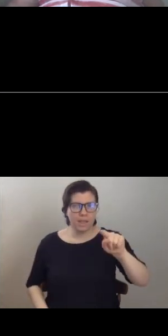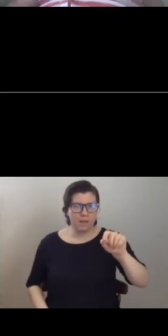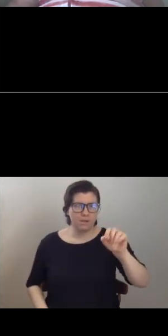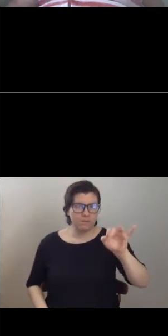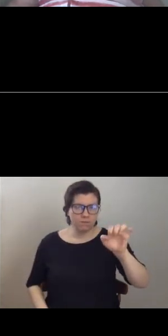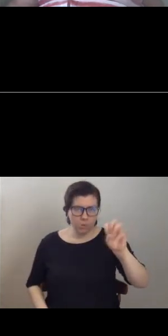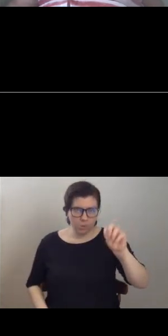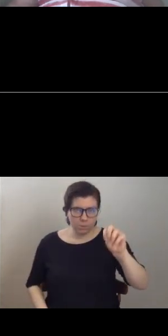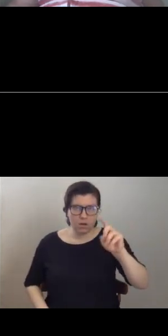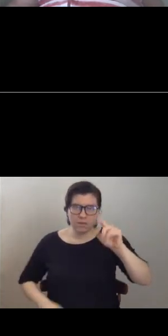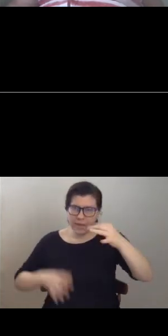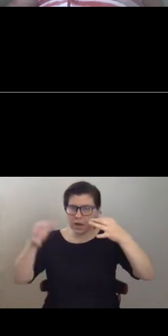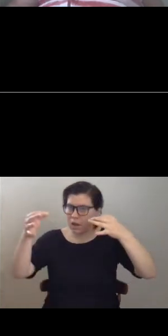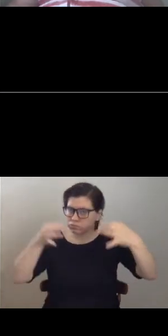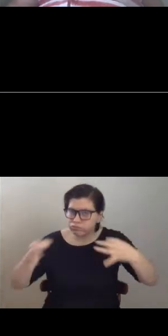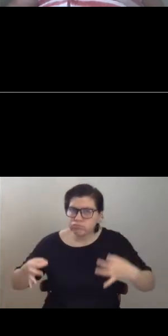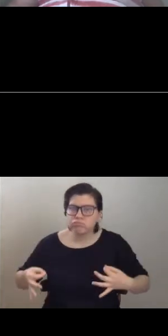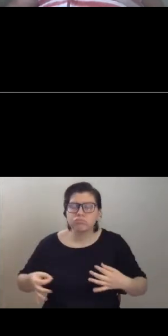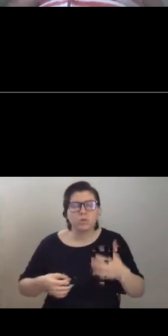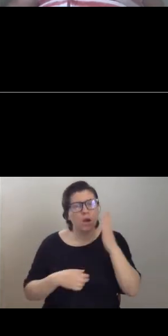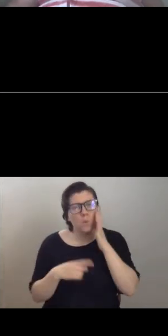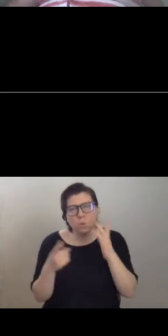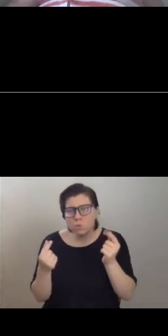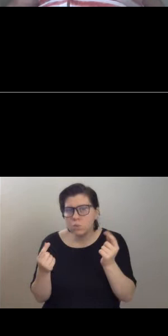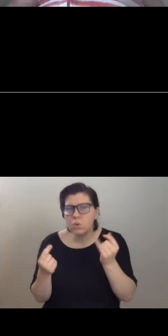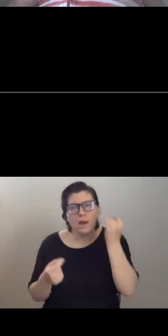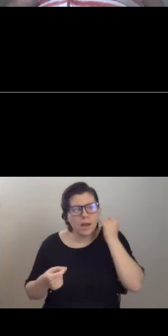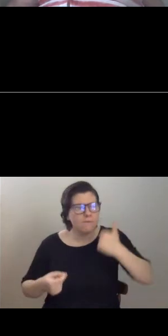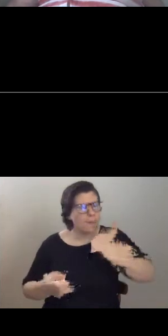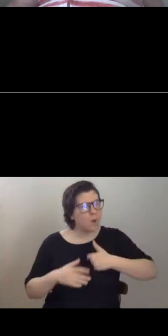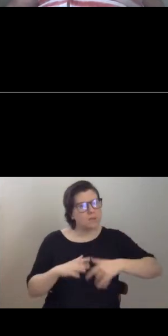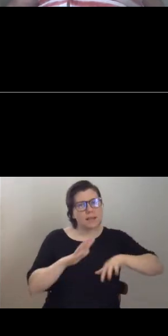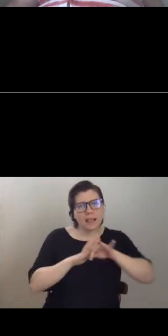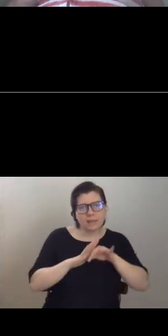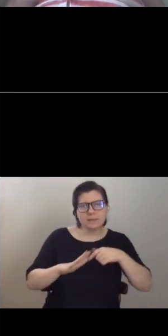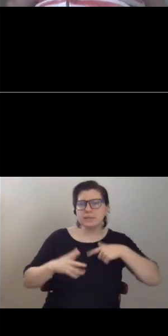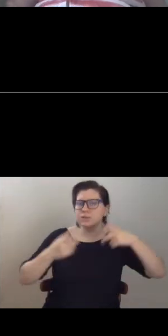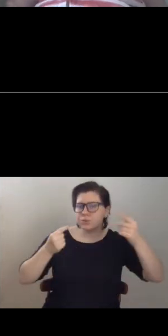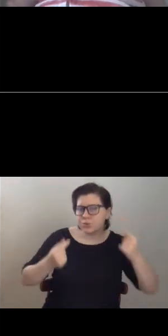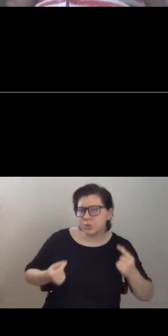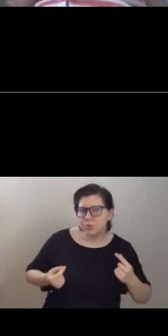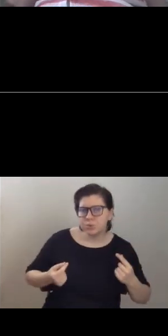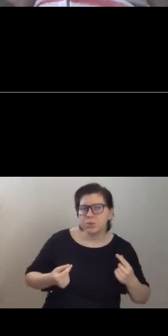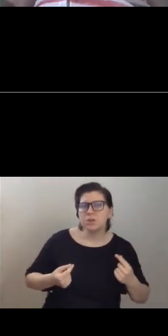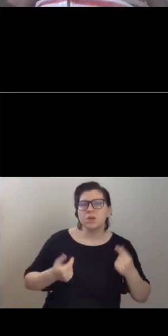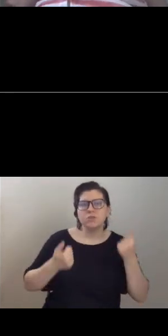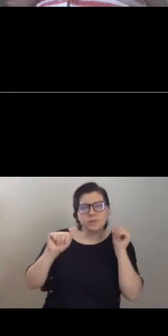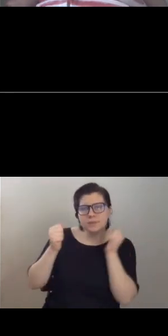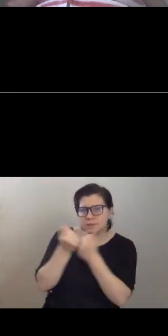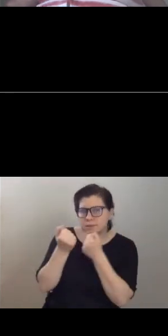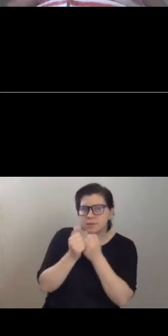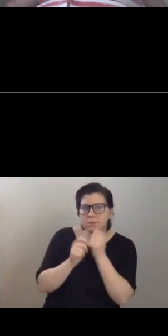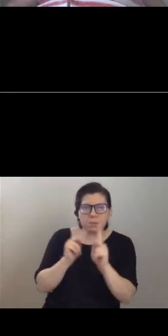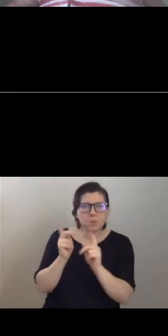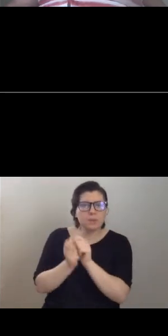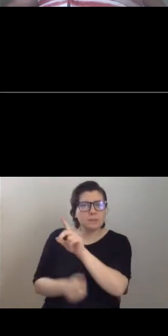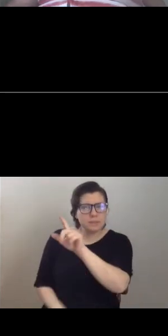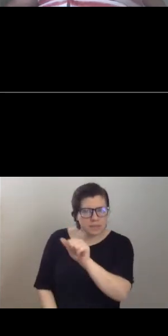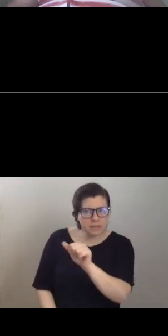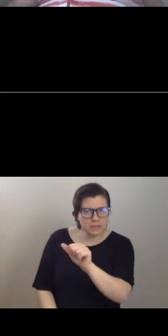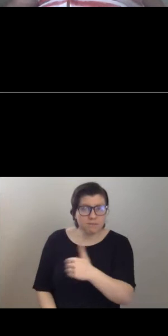will do if they were elected, what they would try to do to support people with